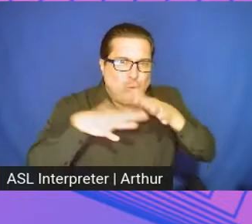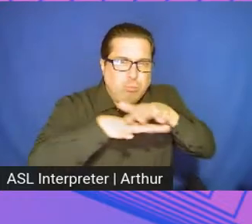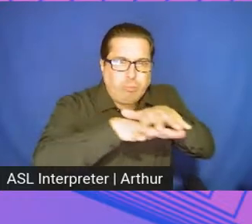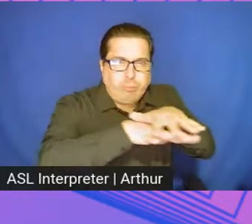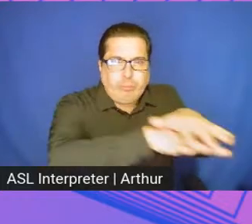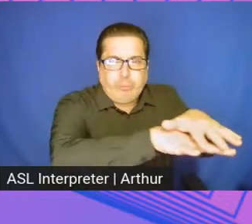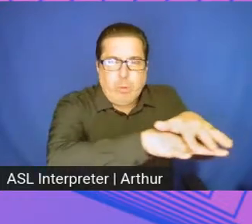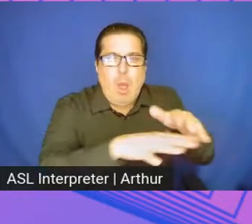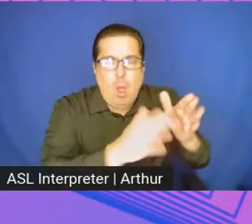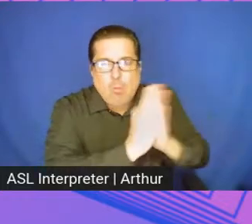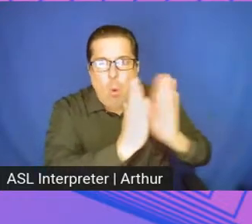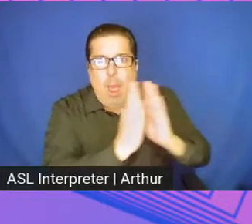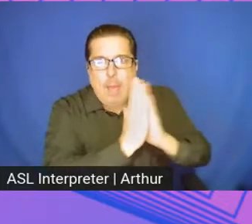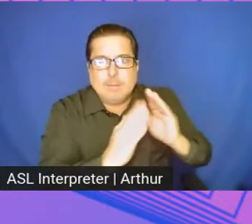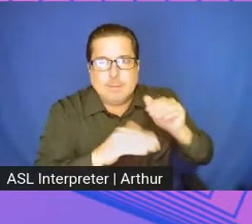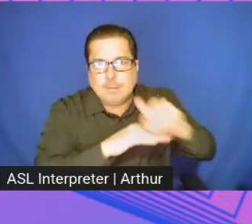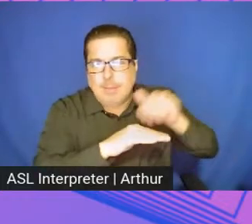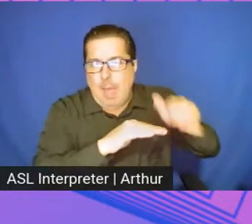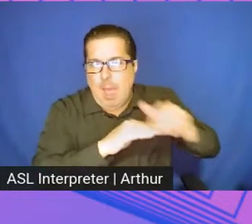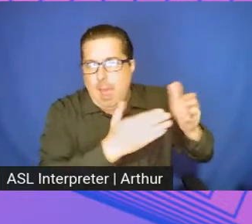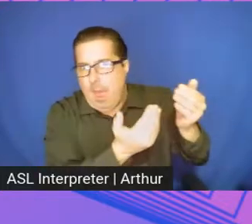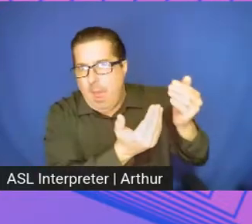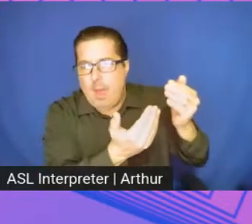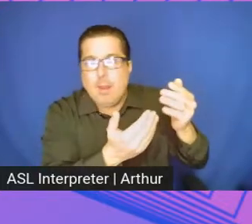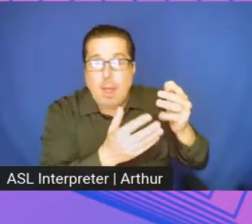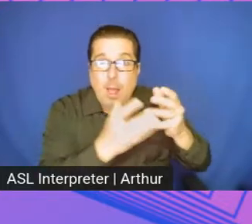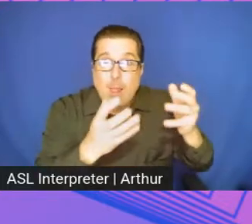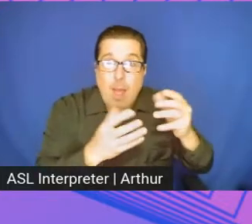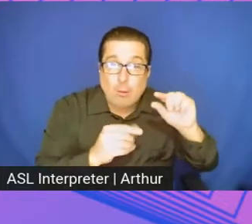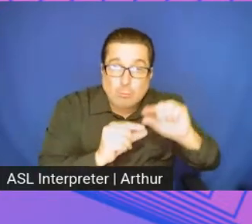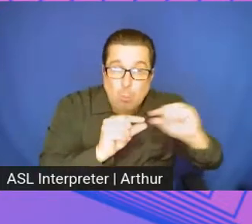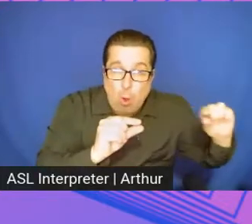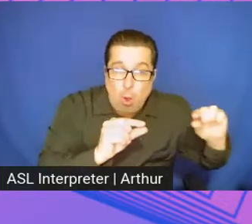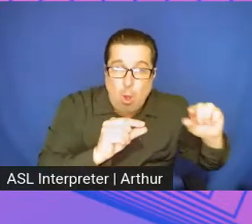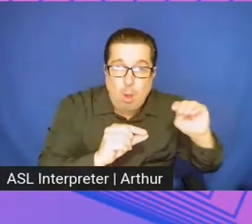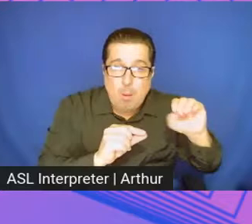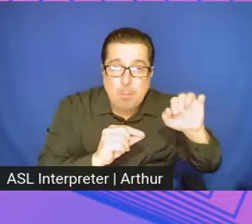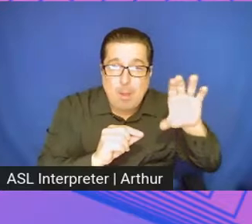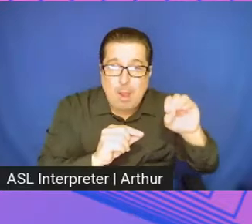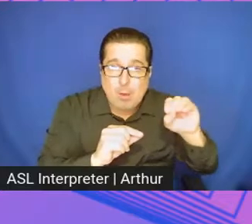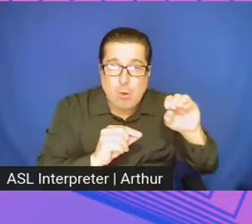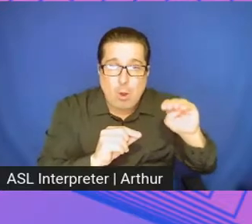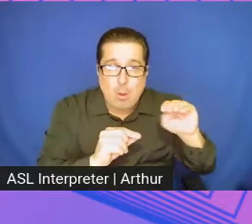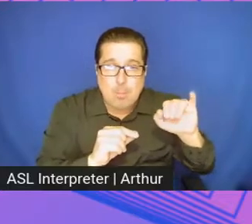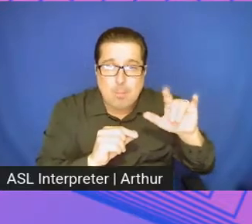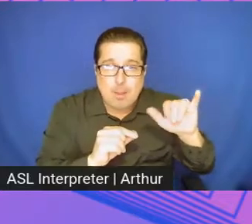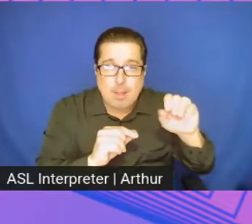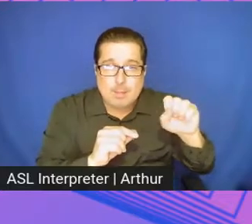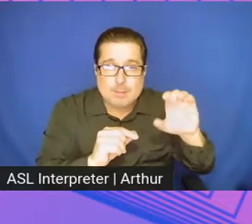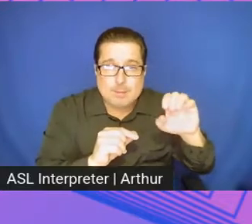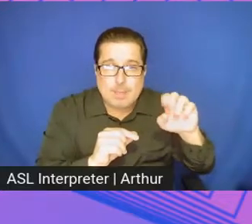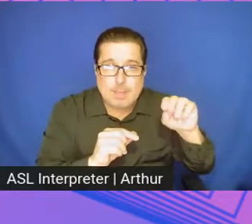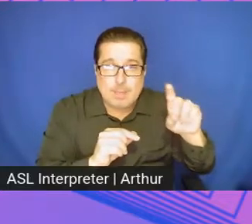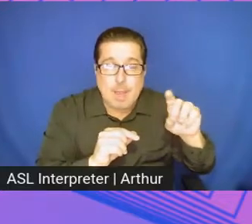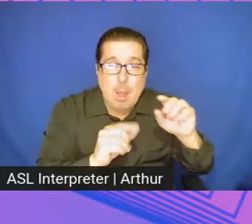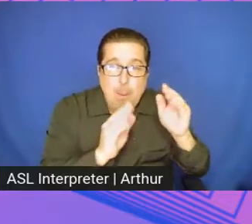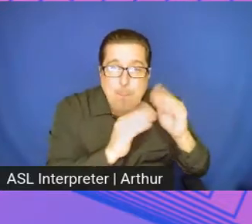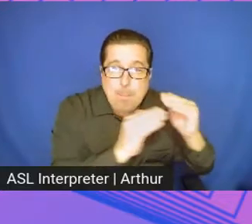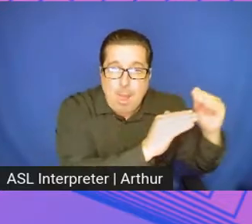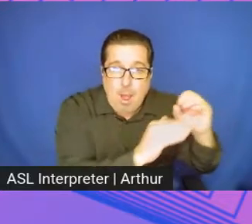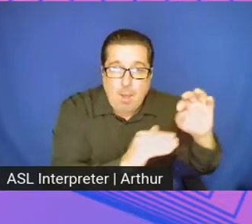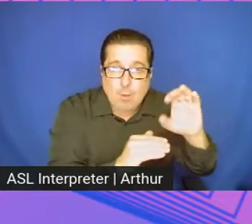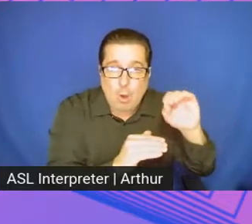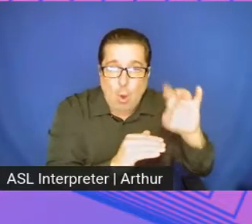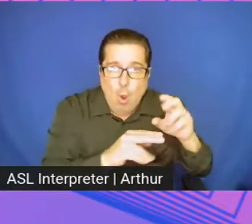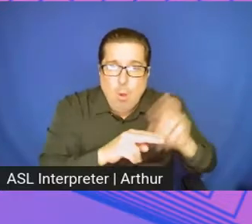of requests. So what will happen is all those small micro millisecond blocks of code that need to be executed will start to stack